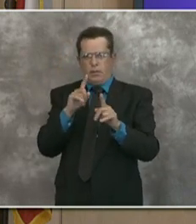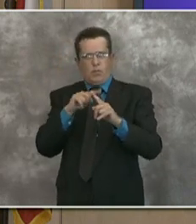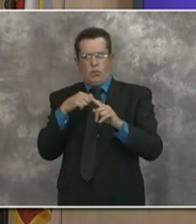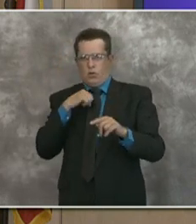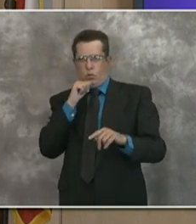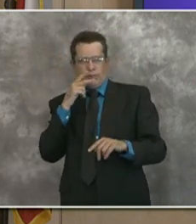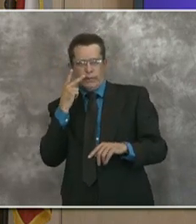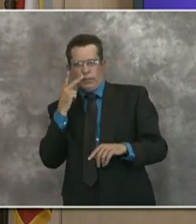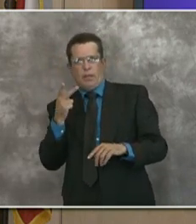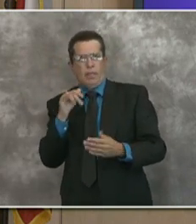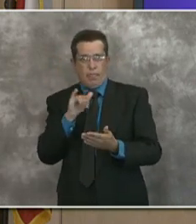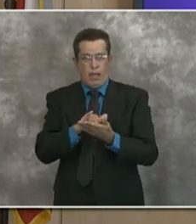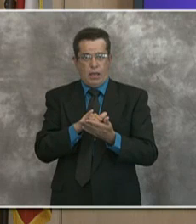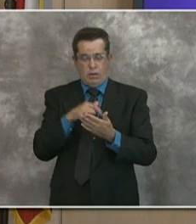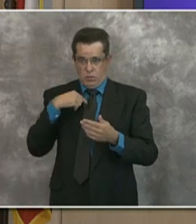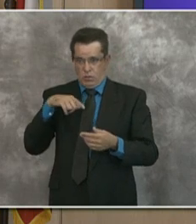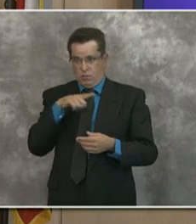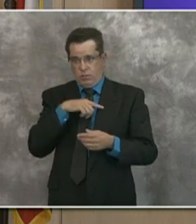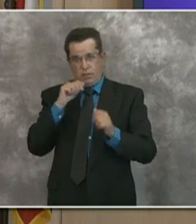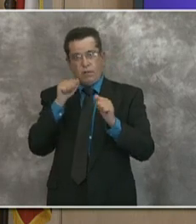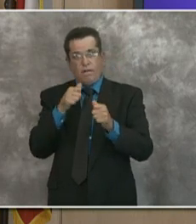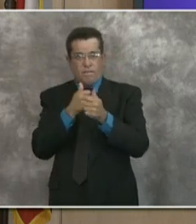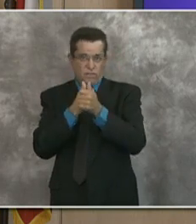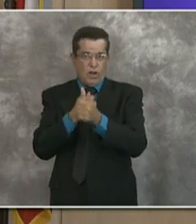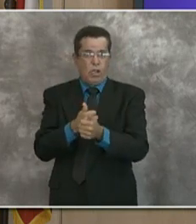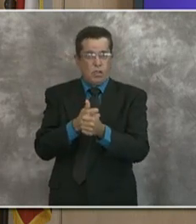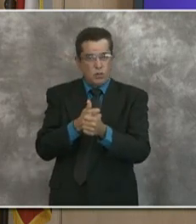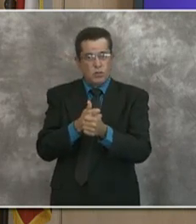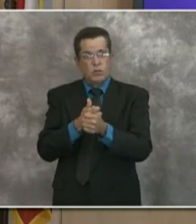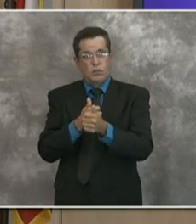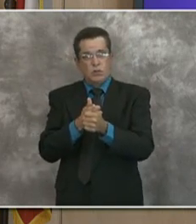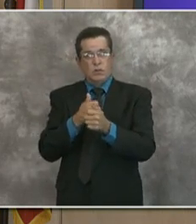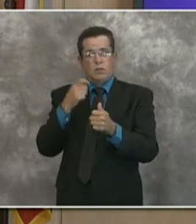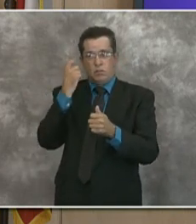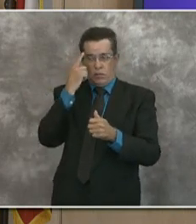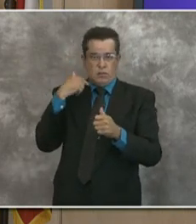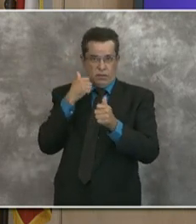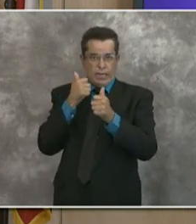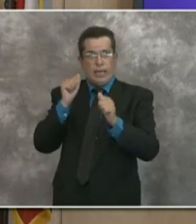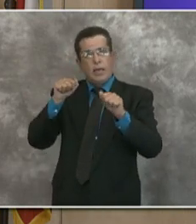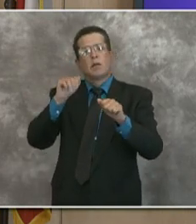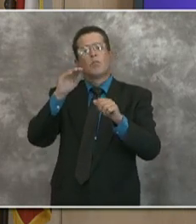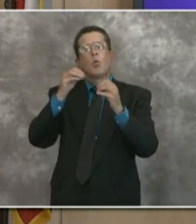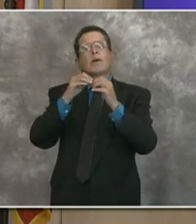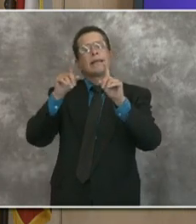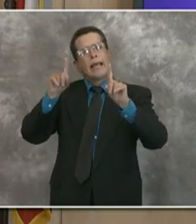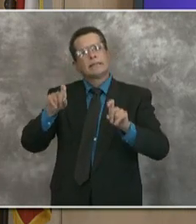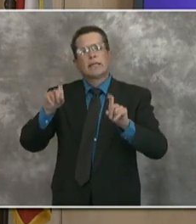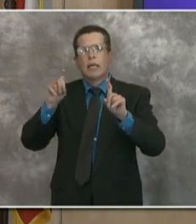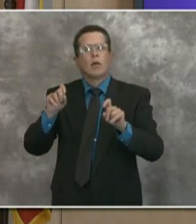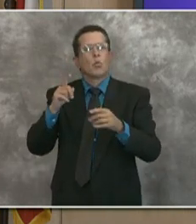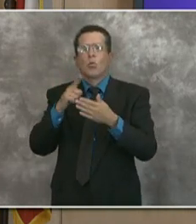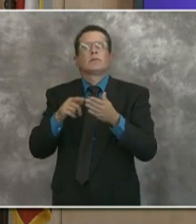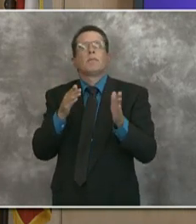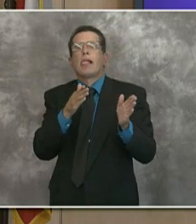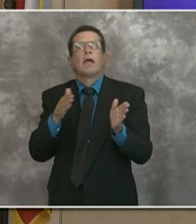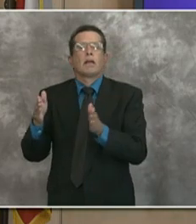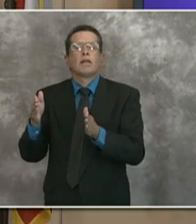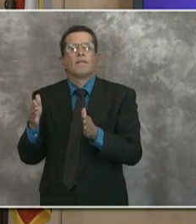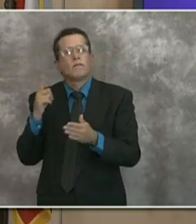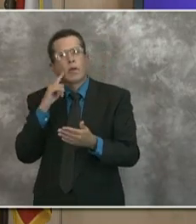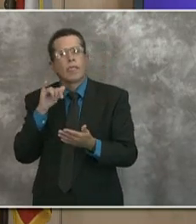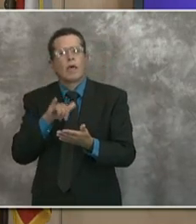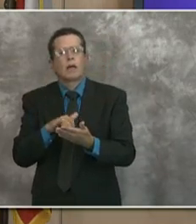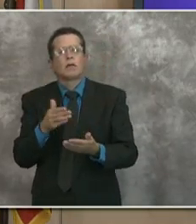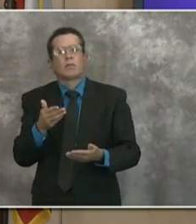You know, is everyone following the guidelines, doing a great job, or are we not doing testing? Just looking for more clarity. Okay, Dr. Wooten will respond.